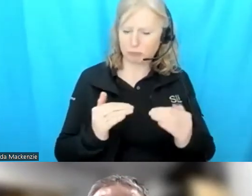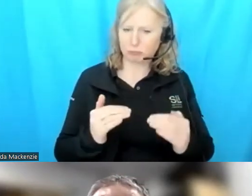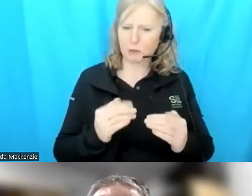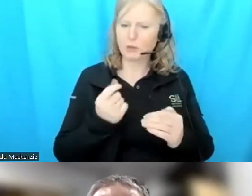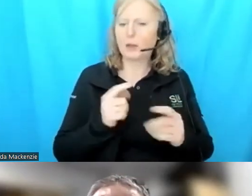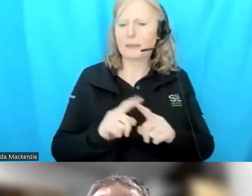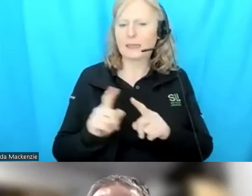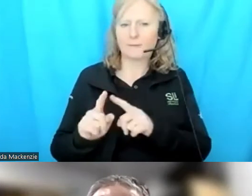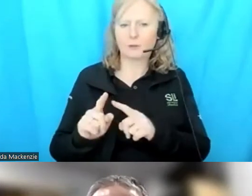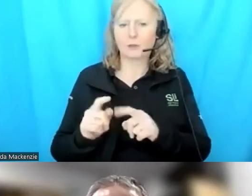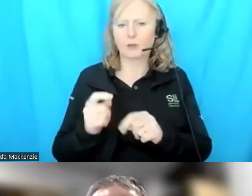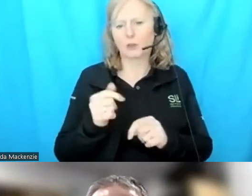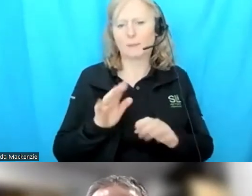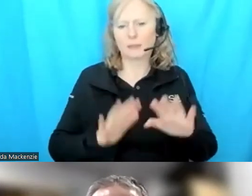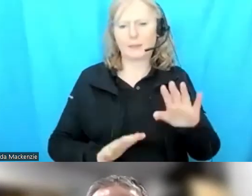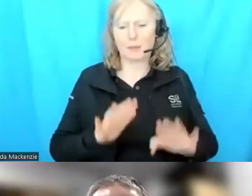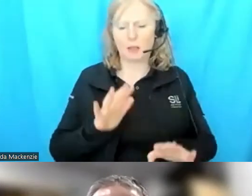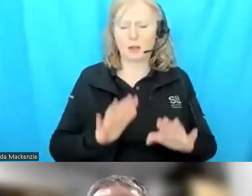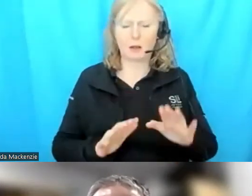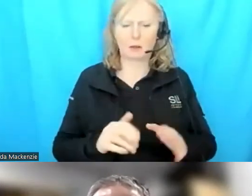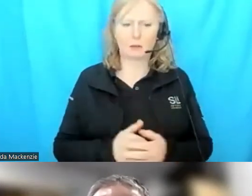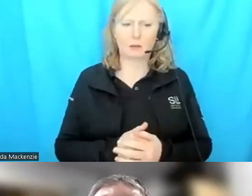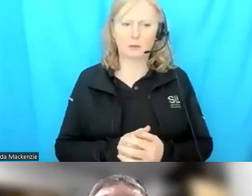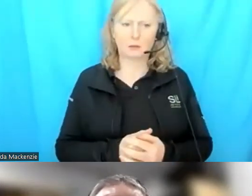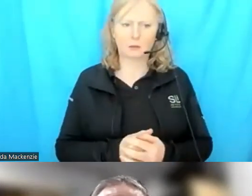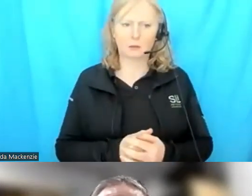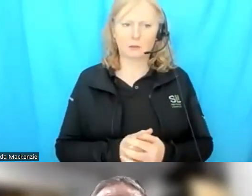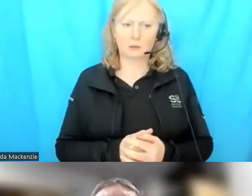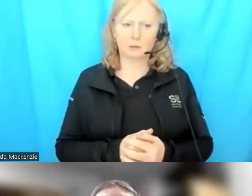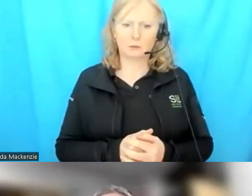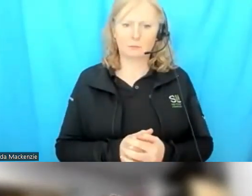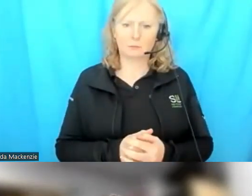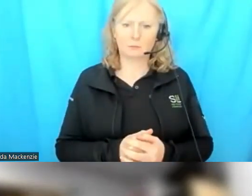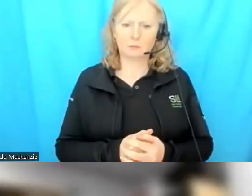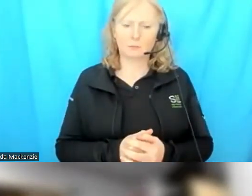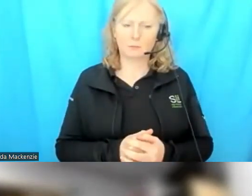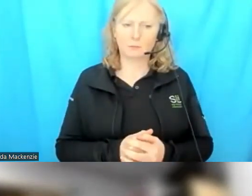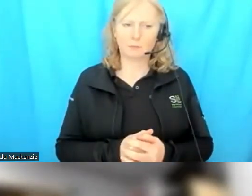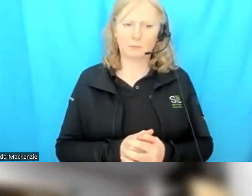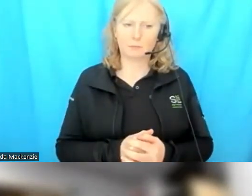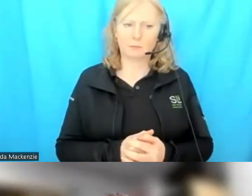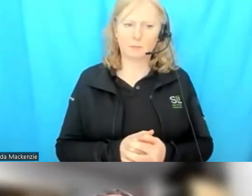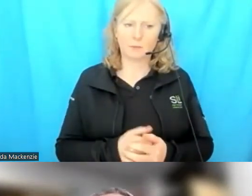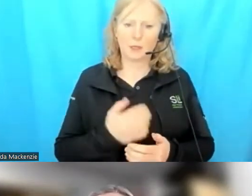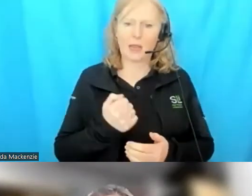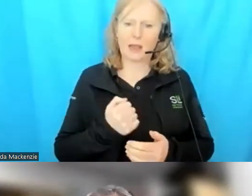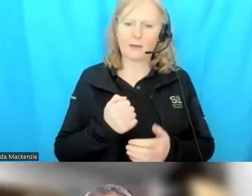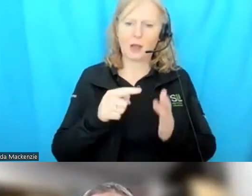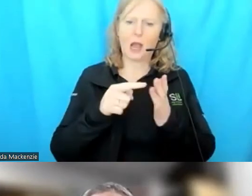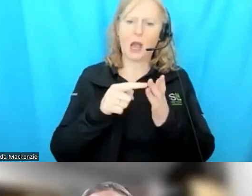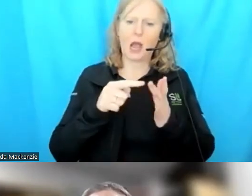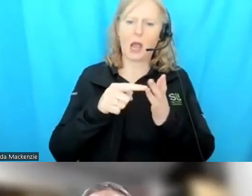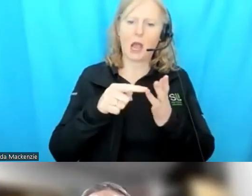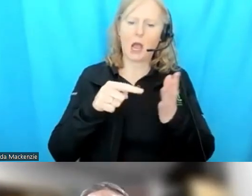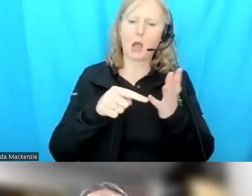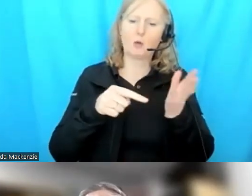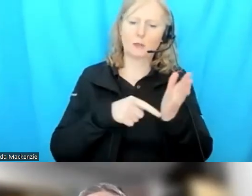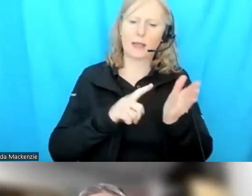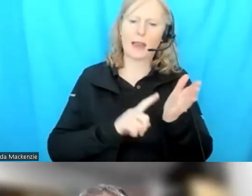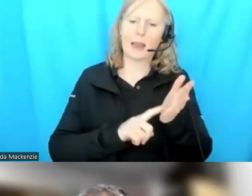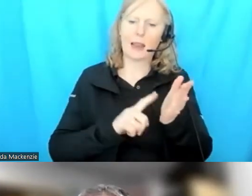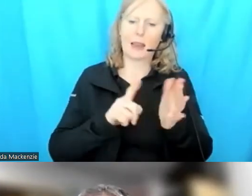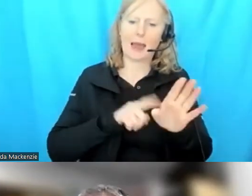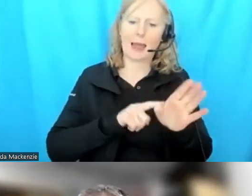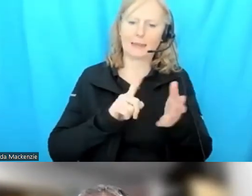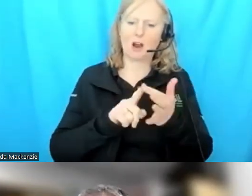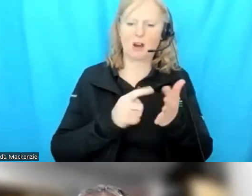also some similarities. But we call something called the outliers, which are